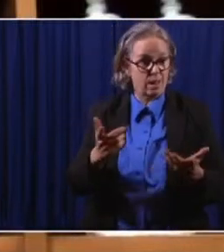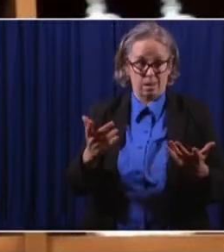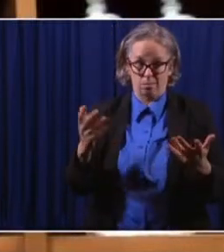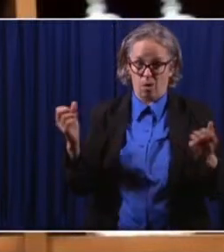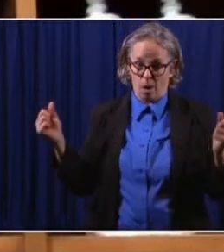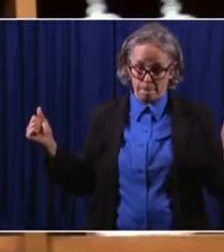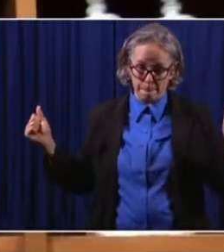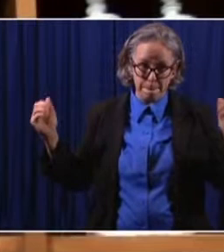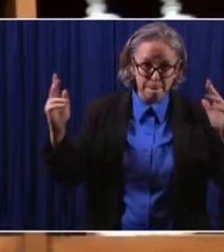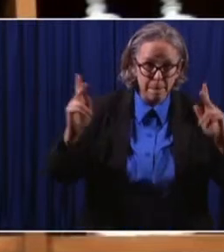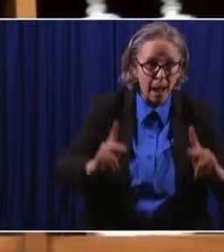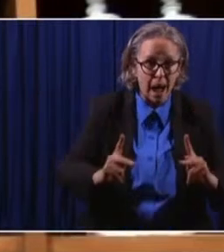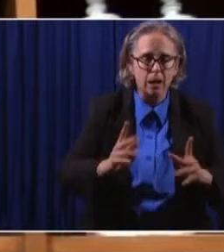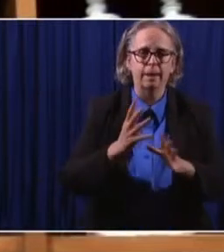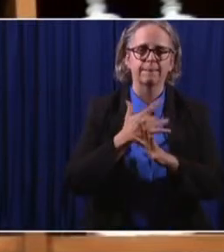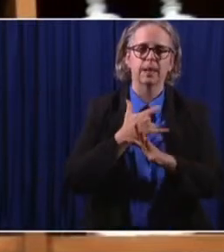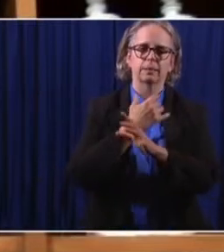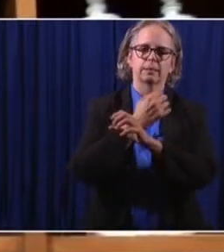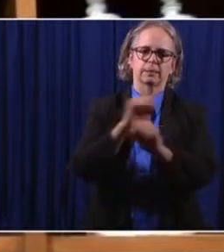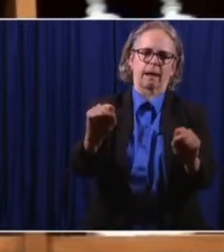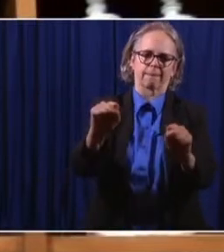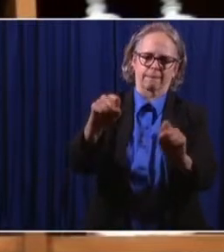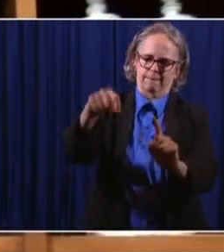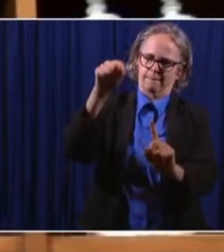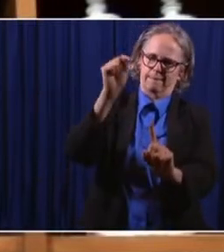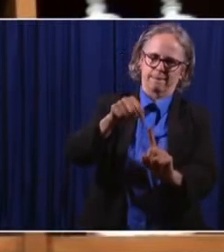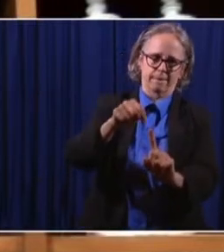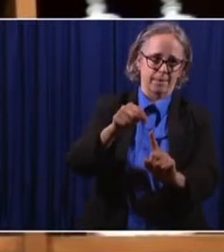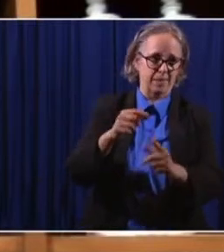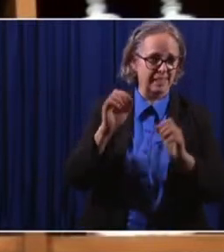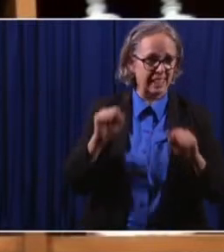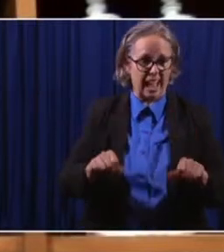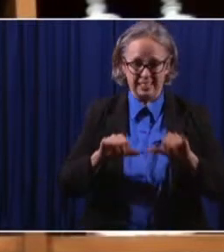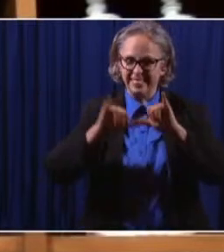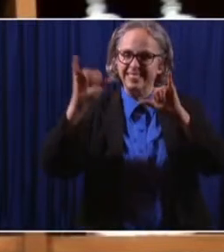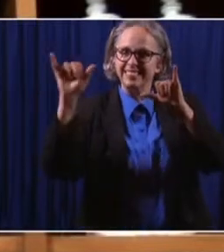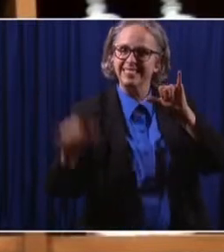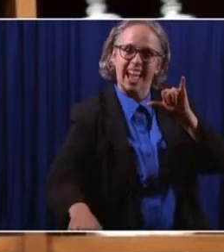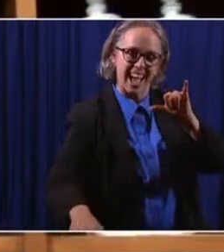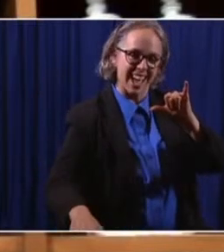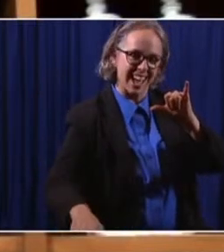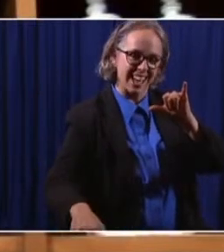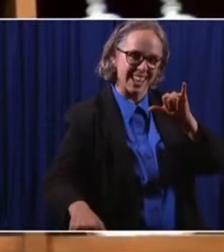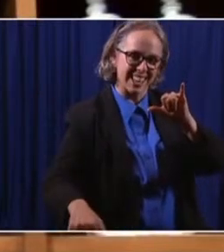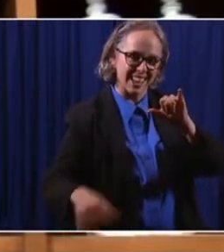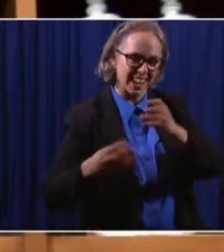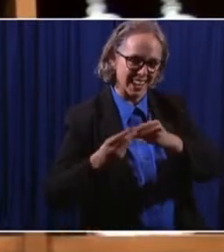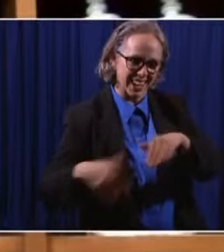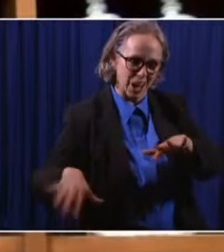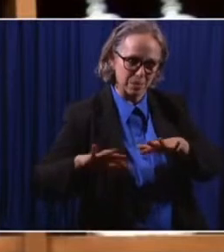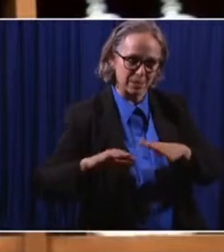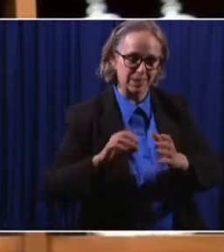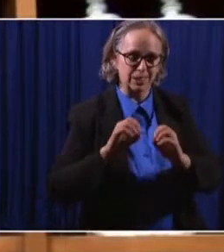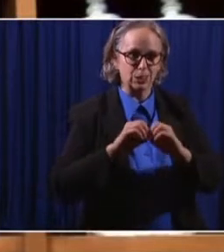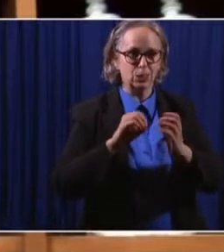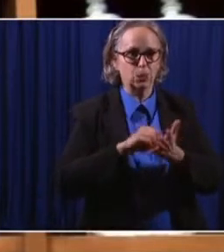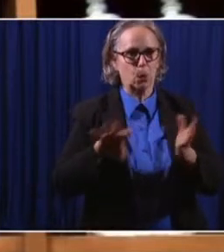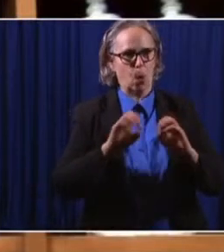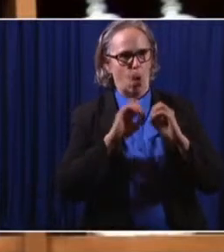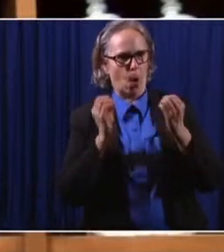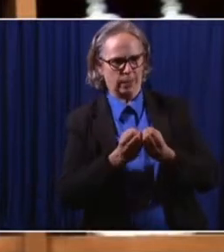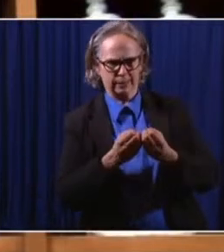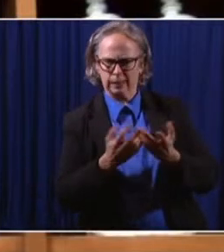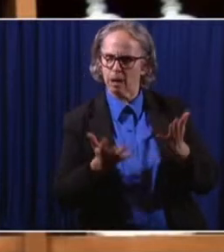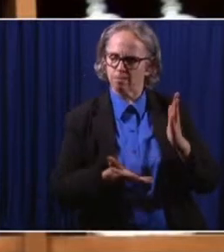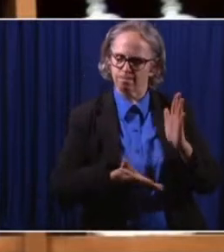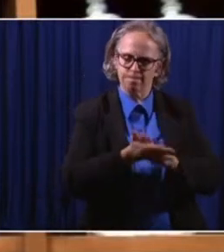stay together as Buckeyes to be able to make sure that every student organization can continue to run. All students have the ability to then still